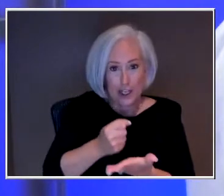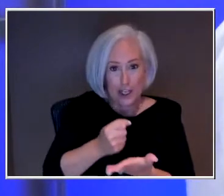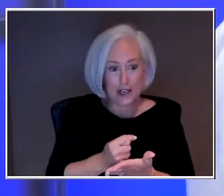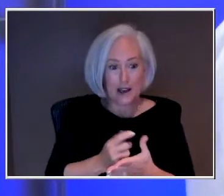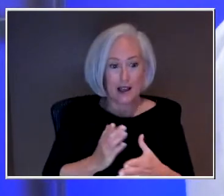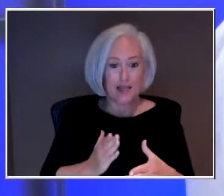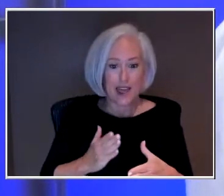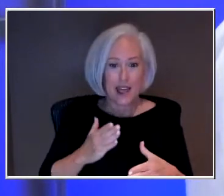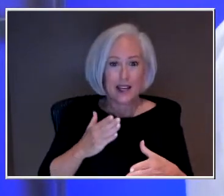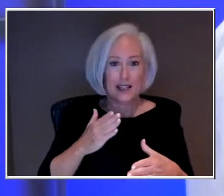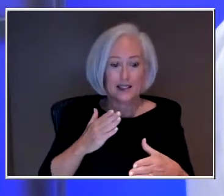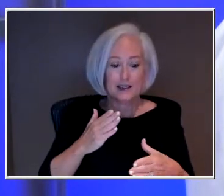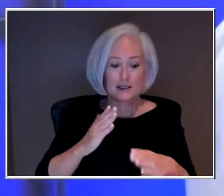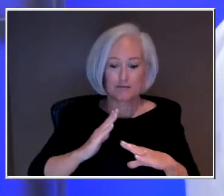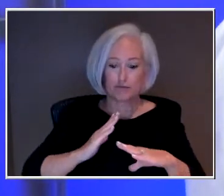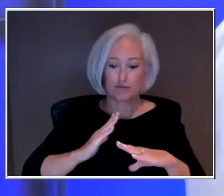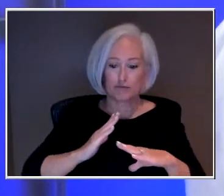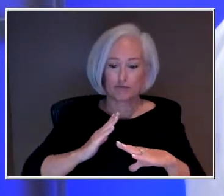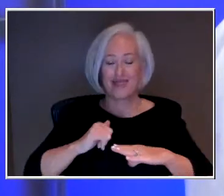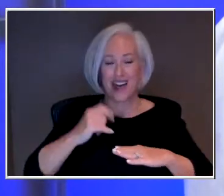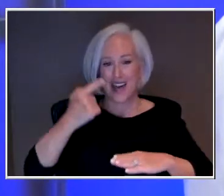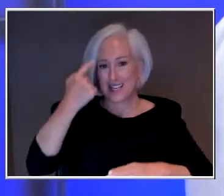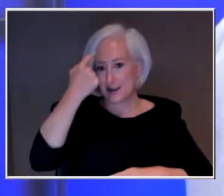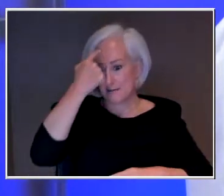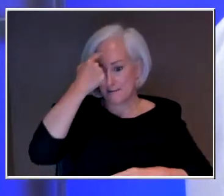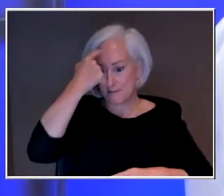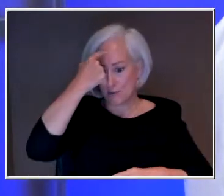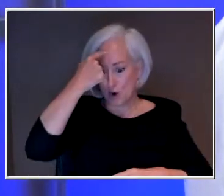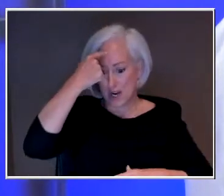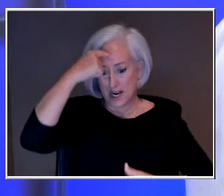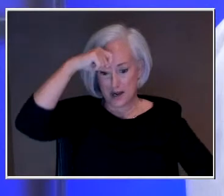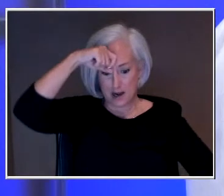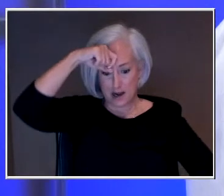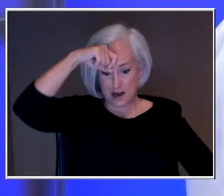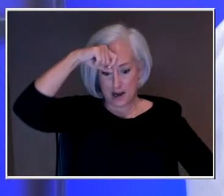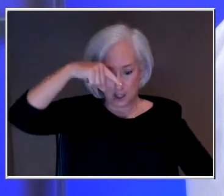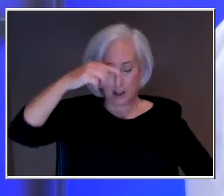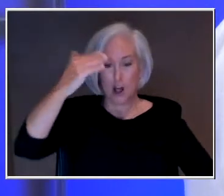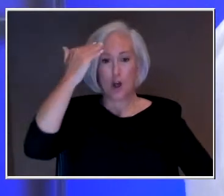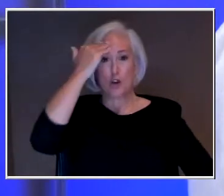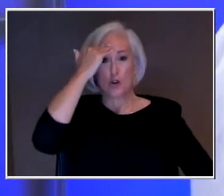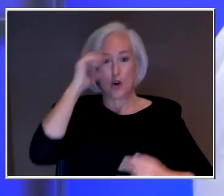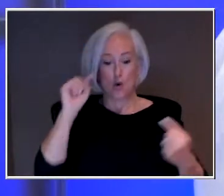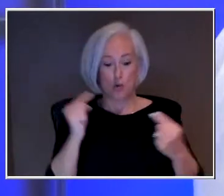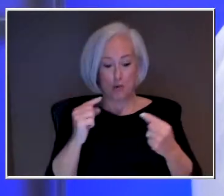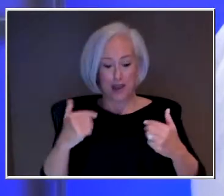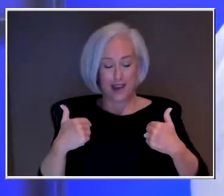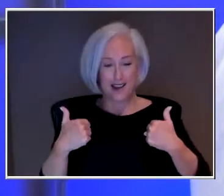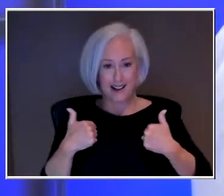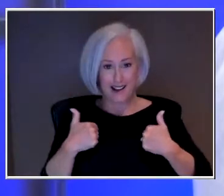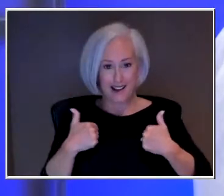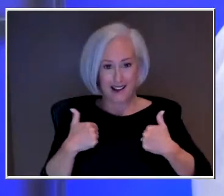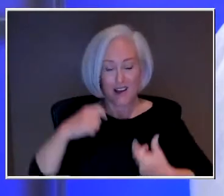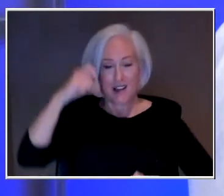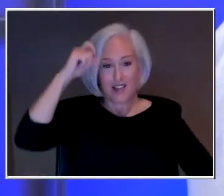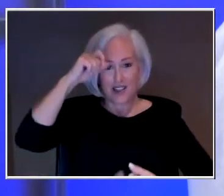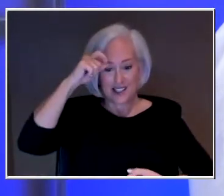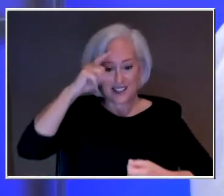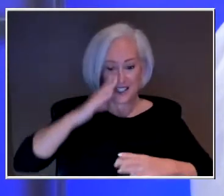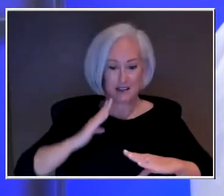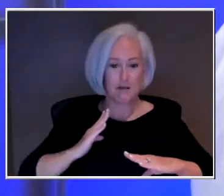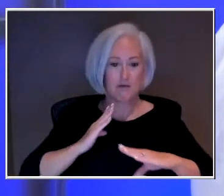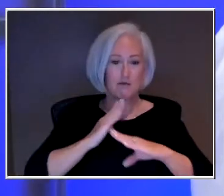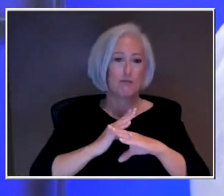signals that from reaching to the brain. Different devices use different waveforms, different modalities, but in essence, it's